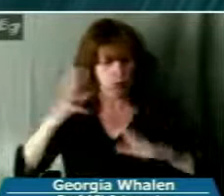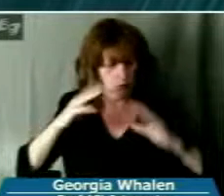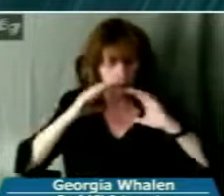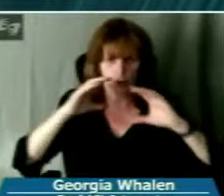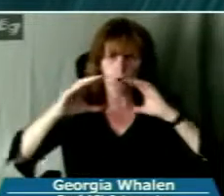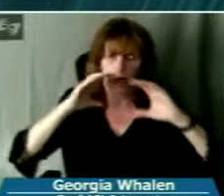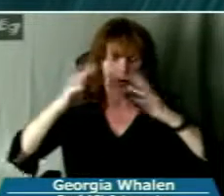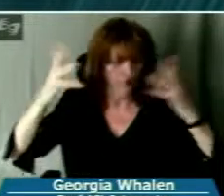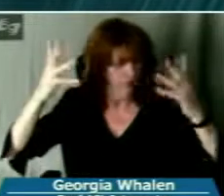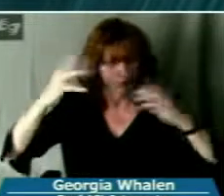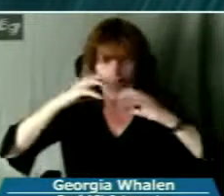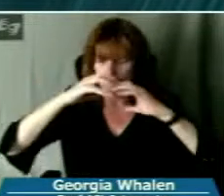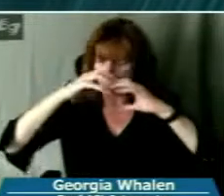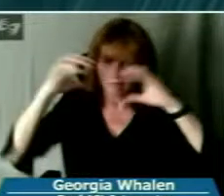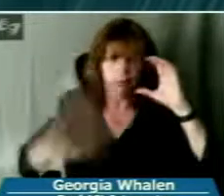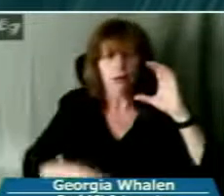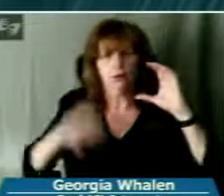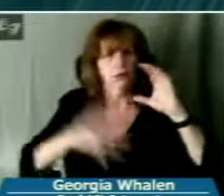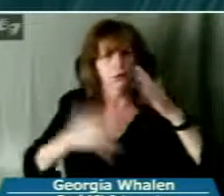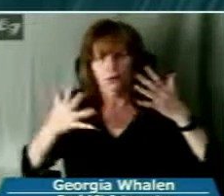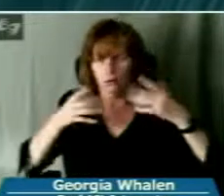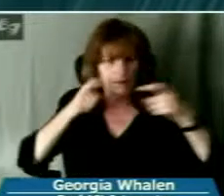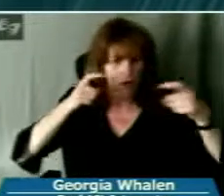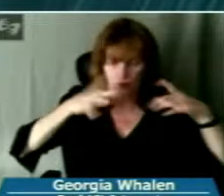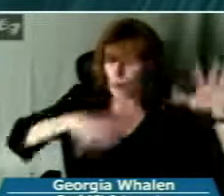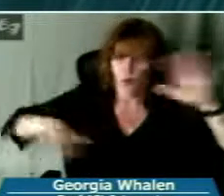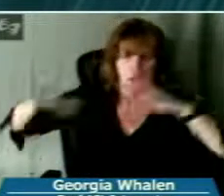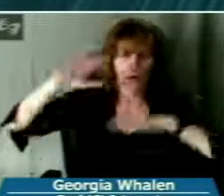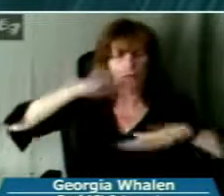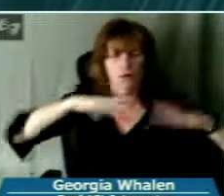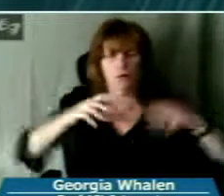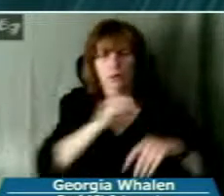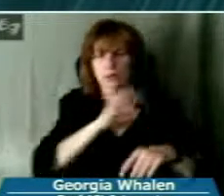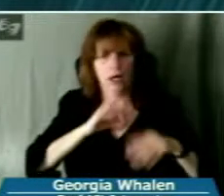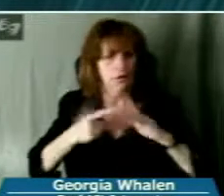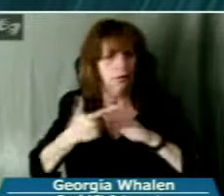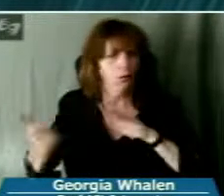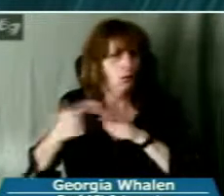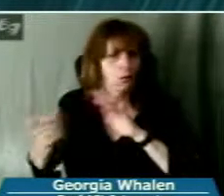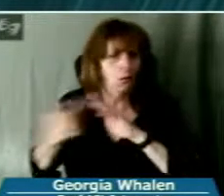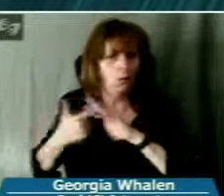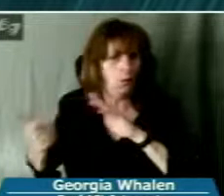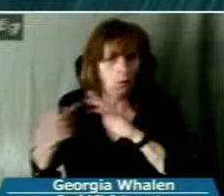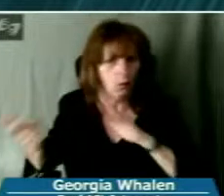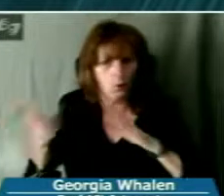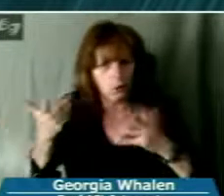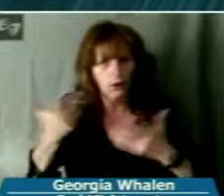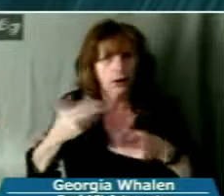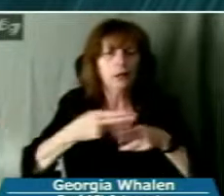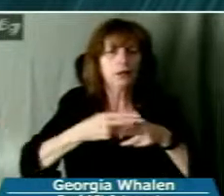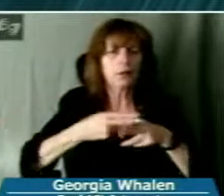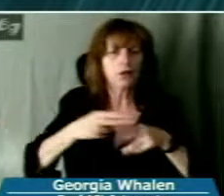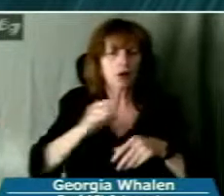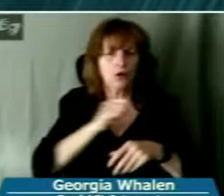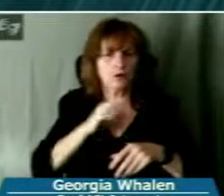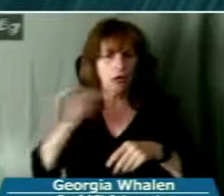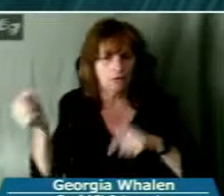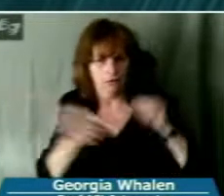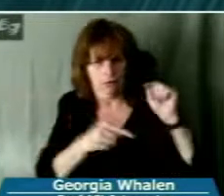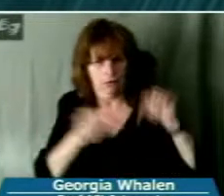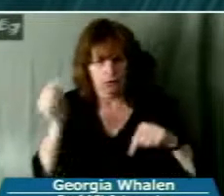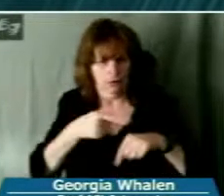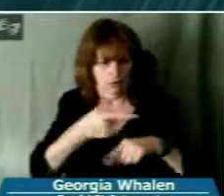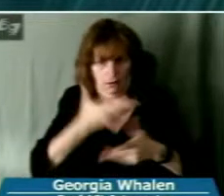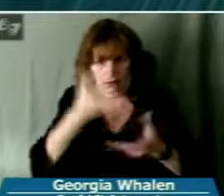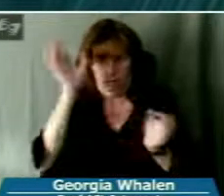very difficult because all of the staff who normally worked there were no longer there. So together we did